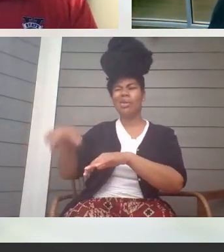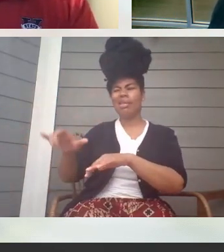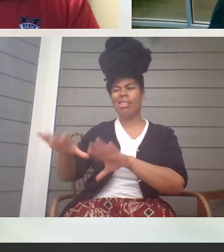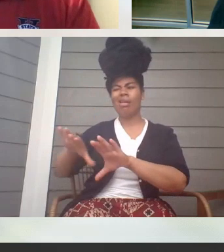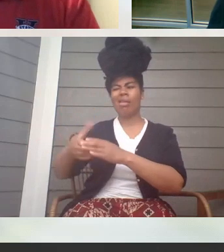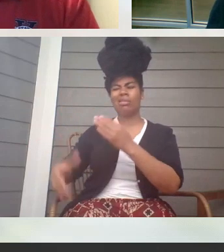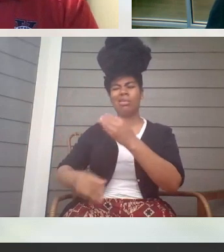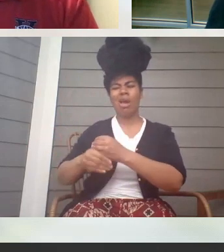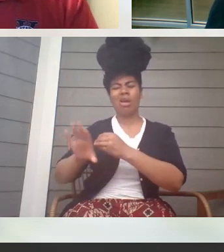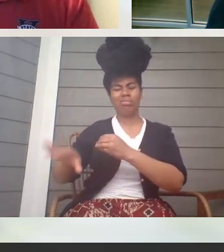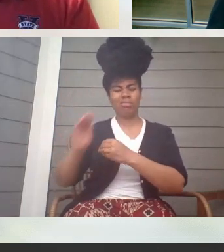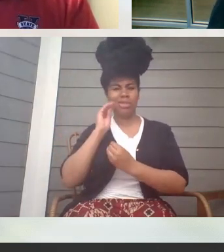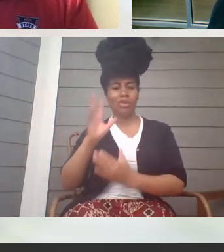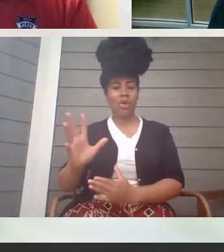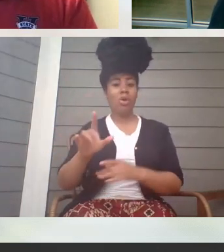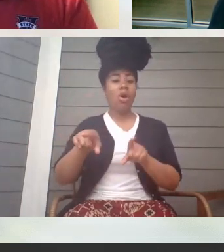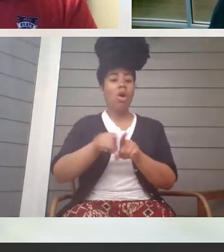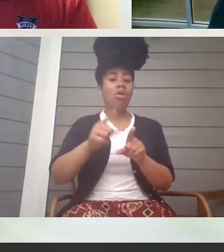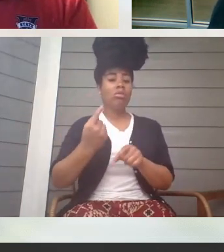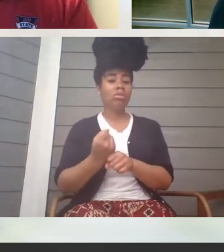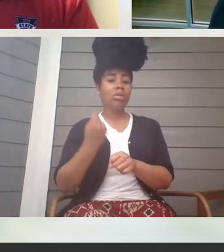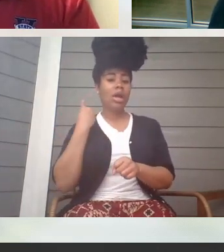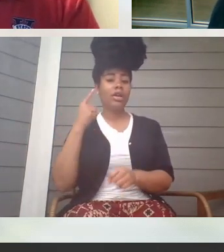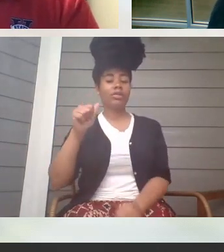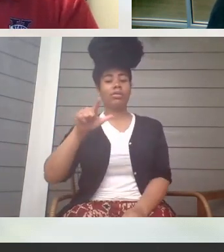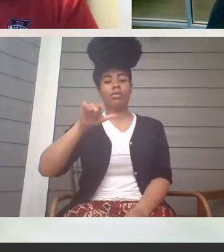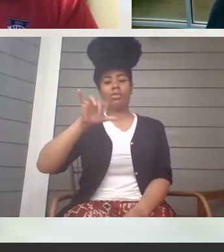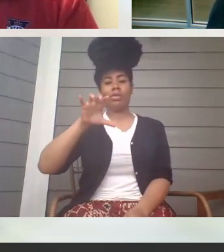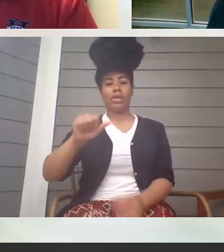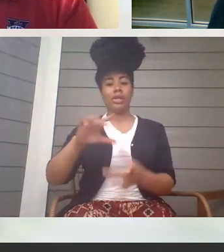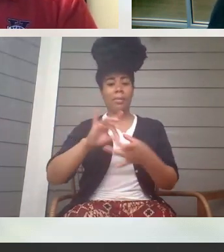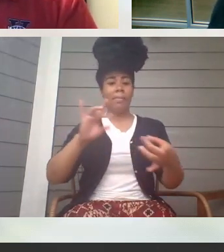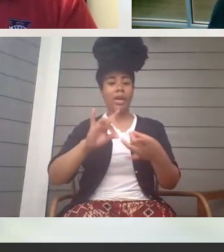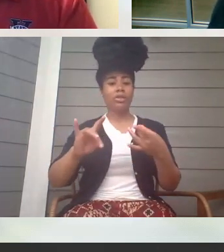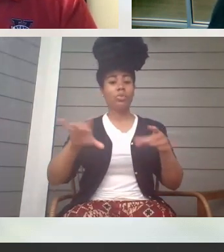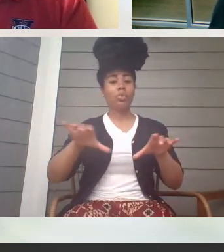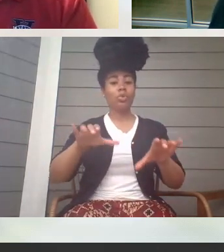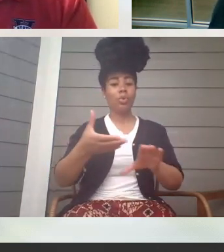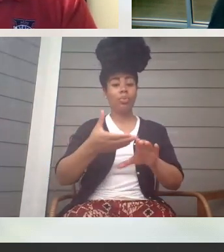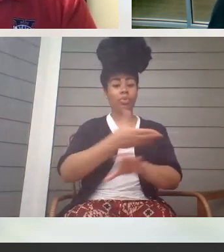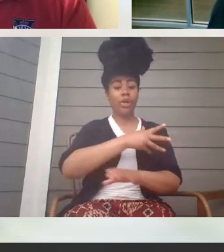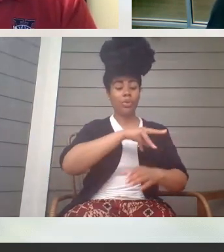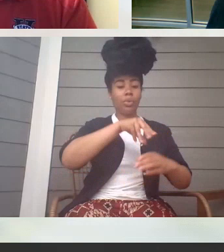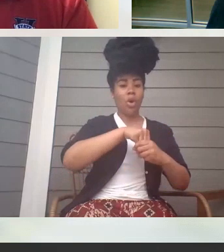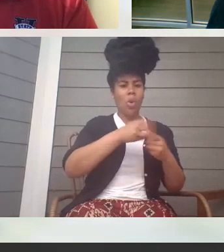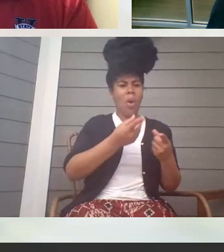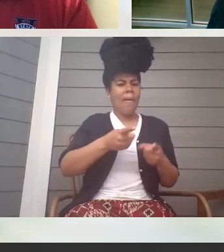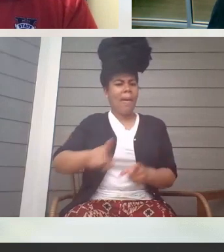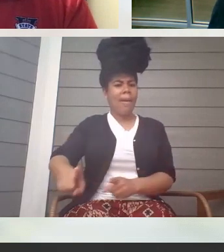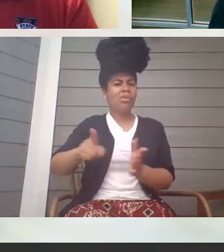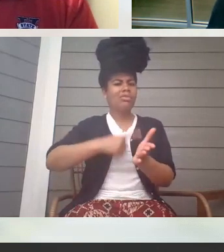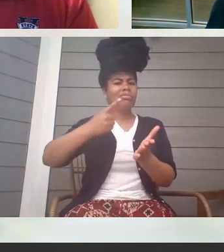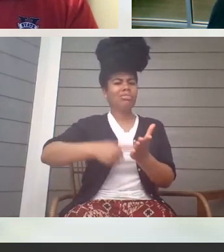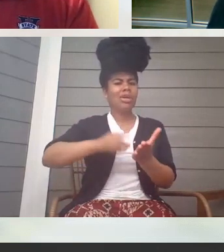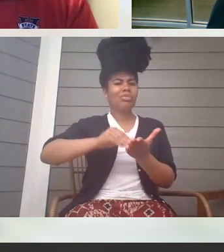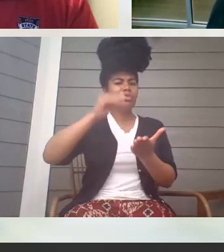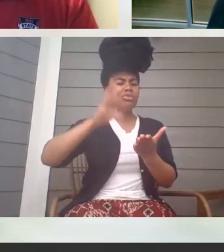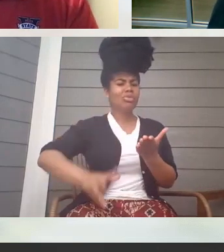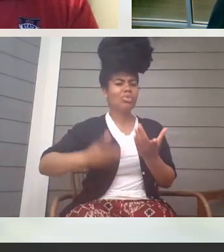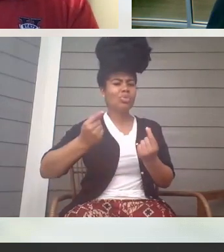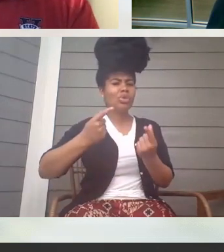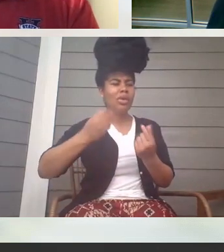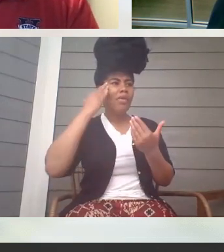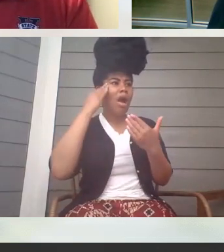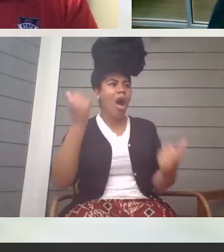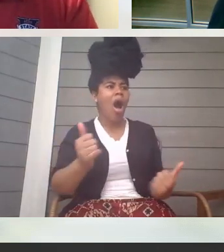saw last year, as Alicia mentioned, we did pre-enrollment last year, and what happened from time to time was that when students were filling it out, they forgot about an AP